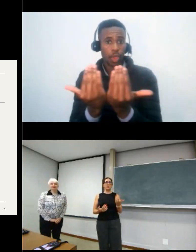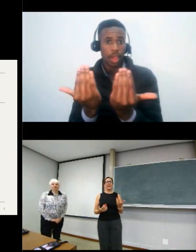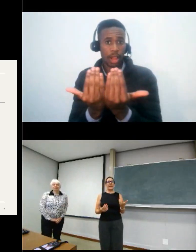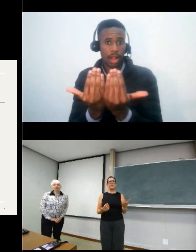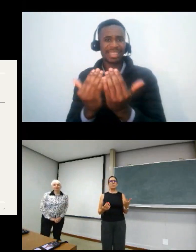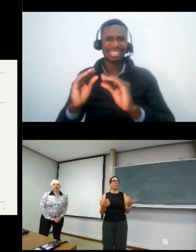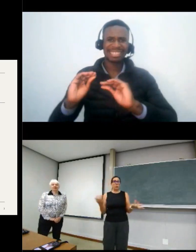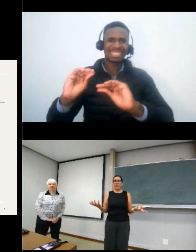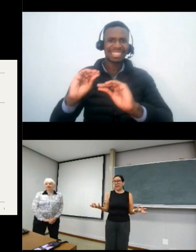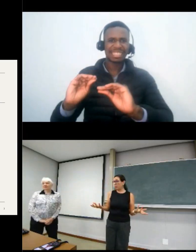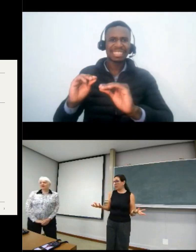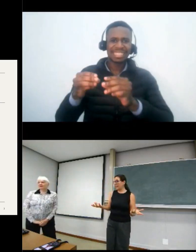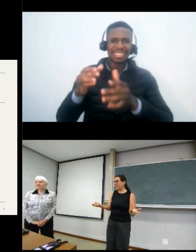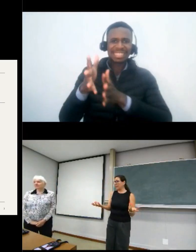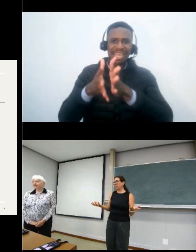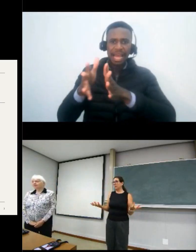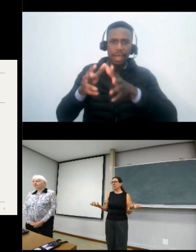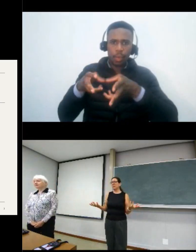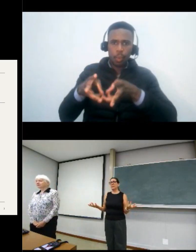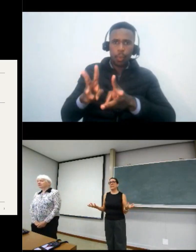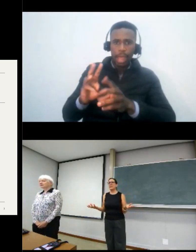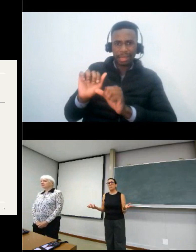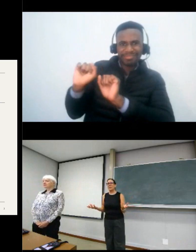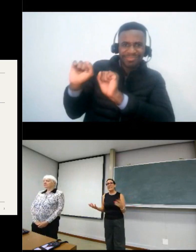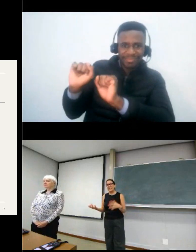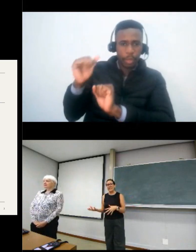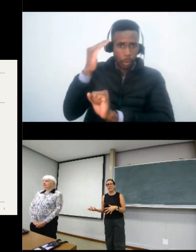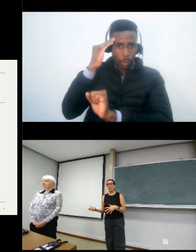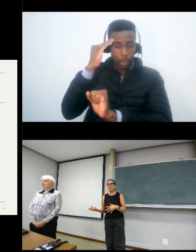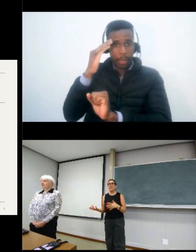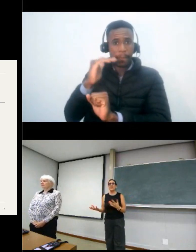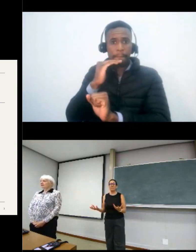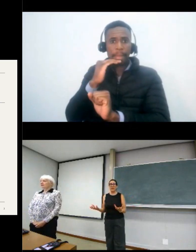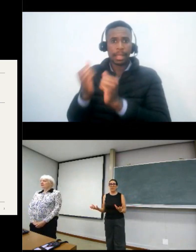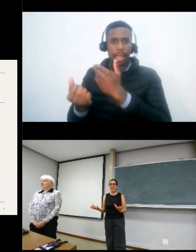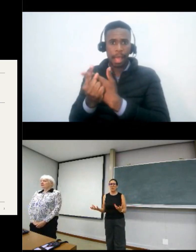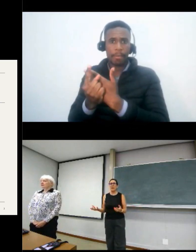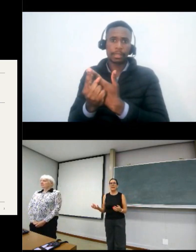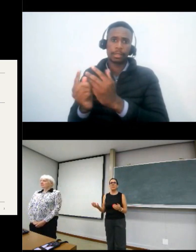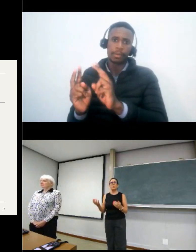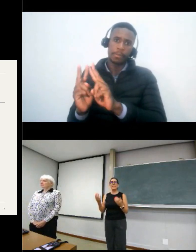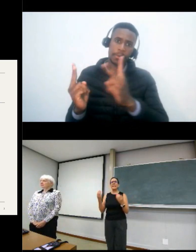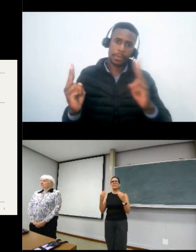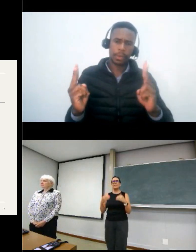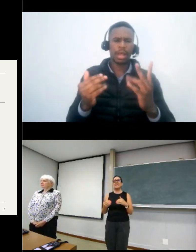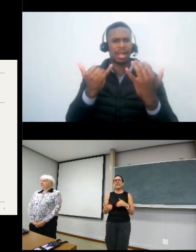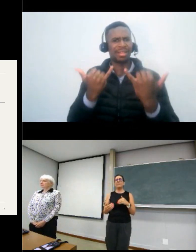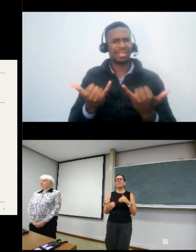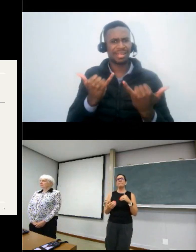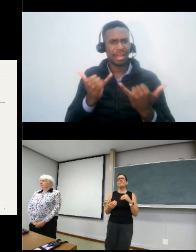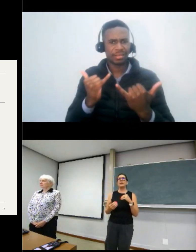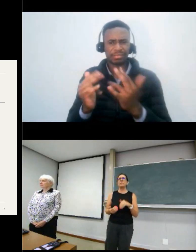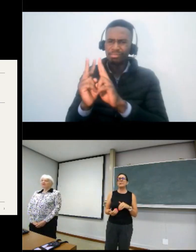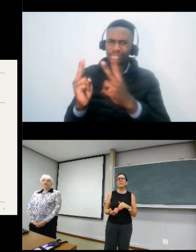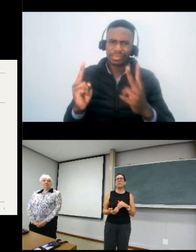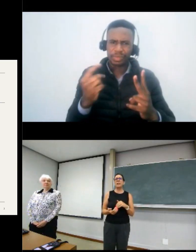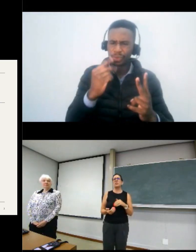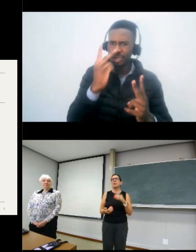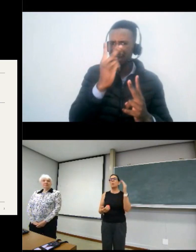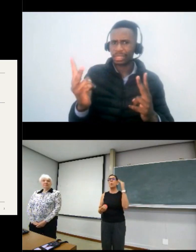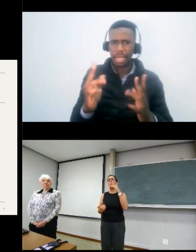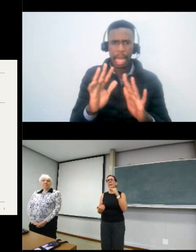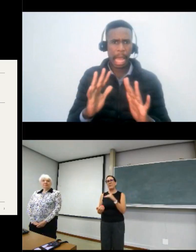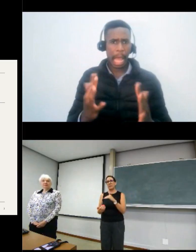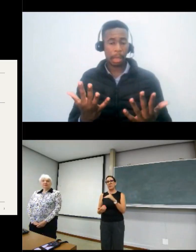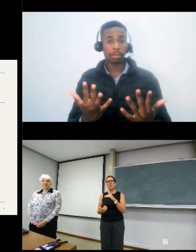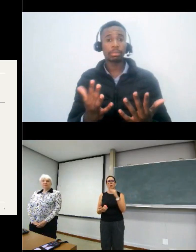And the question becomes, well, at what level do we see this variation? And we can see linguistic